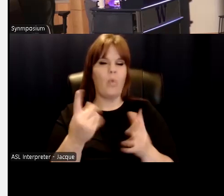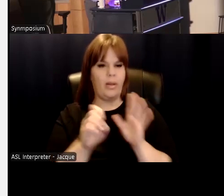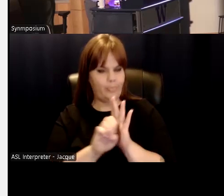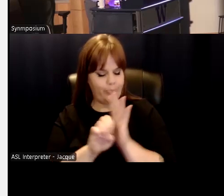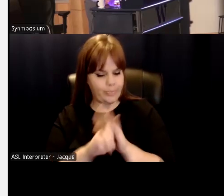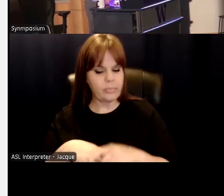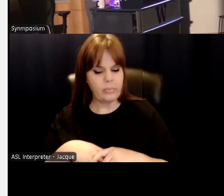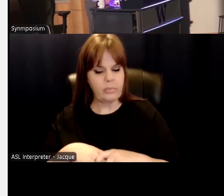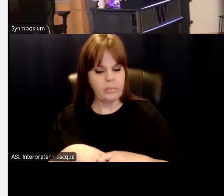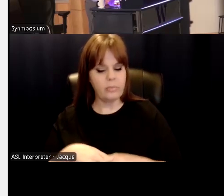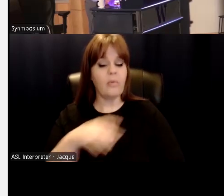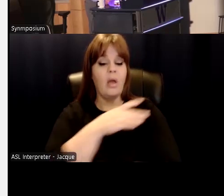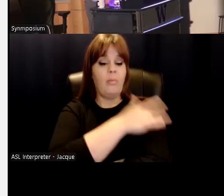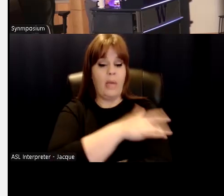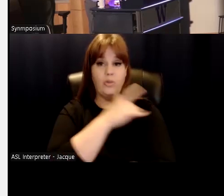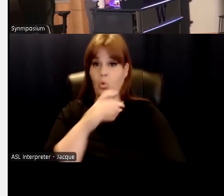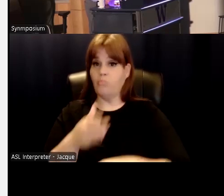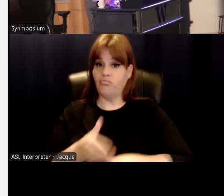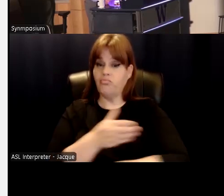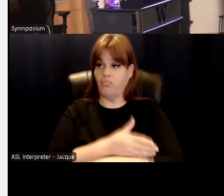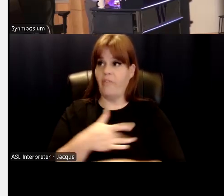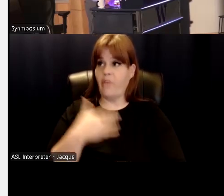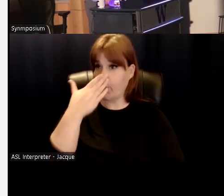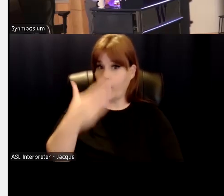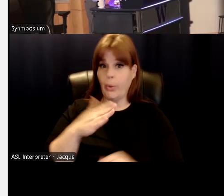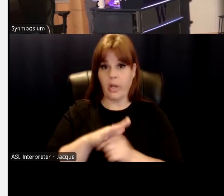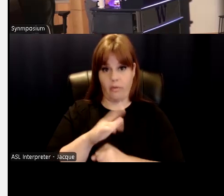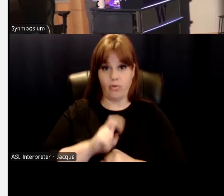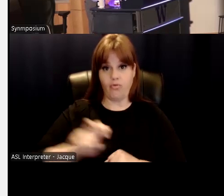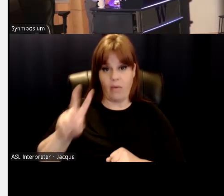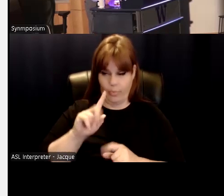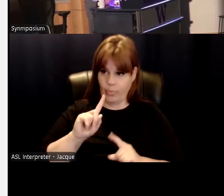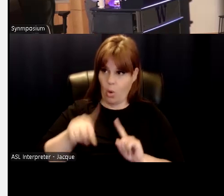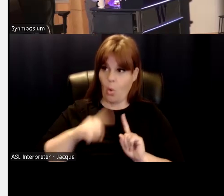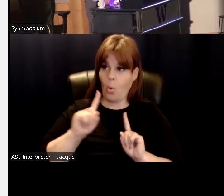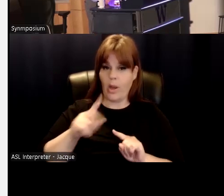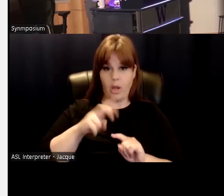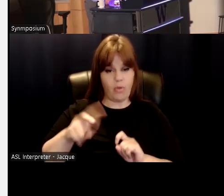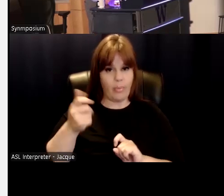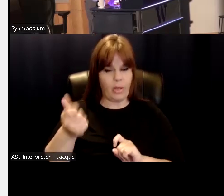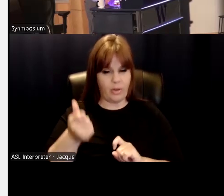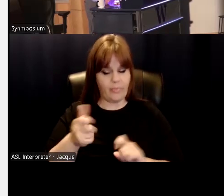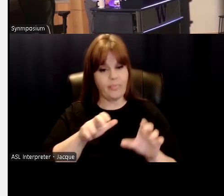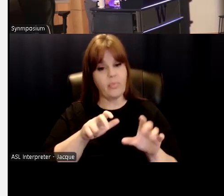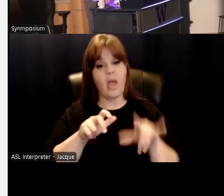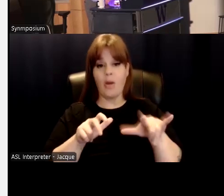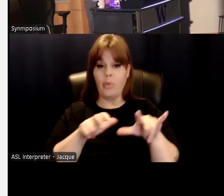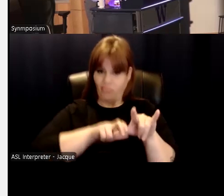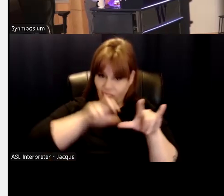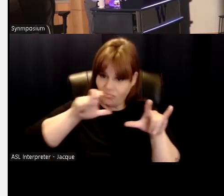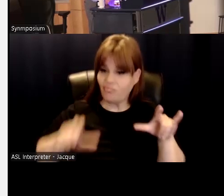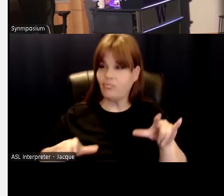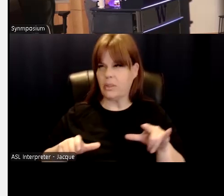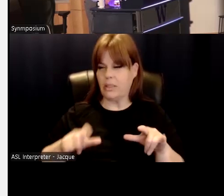patient who was getting better, like felt well enough to travel, went on a trip by herself, and she got off the plane. She's in this